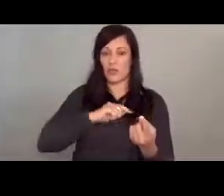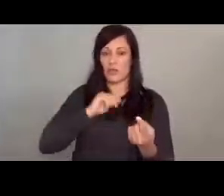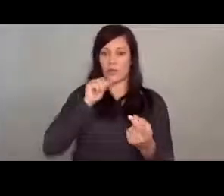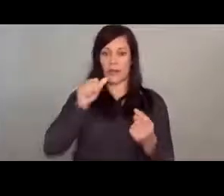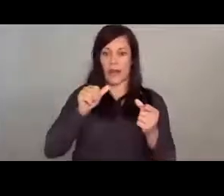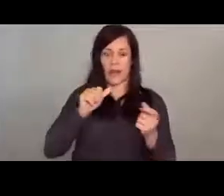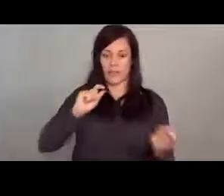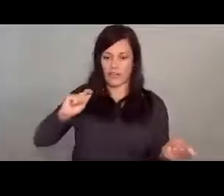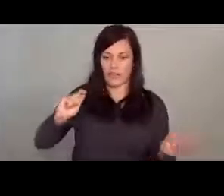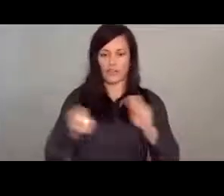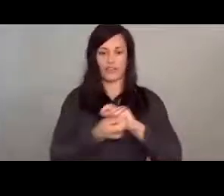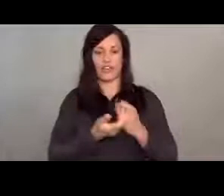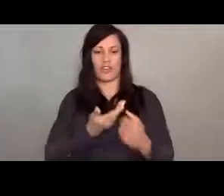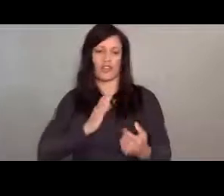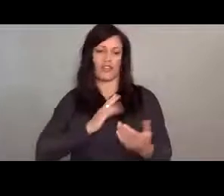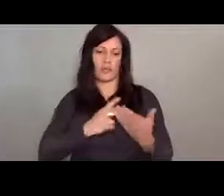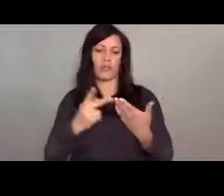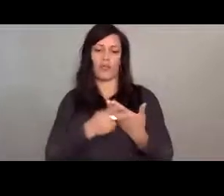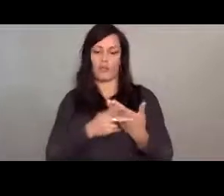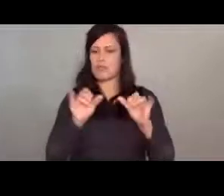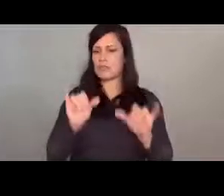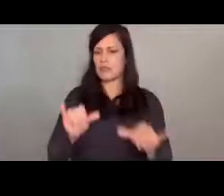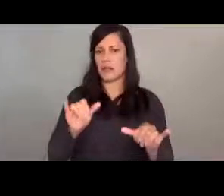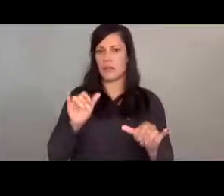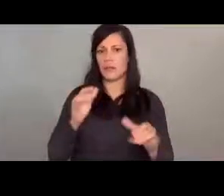change the way that we deliver our programs.